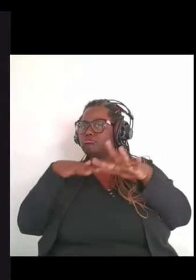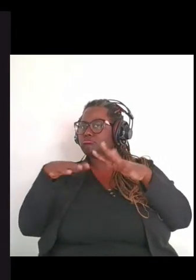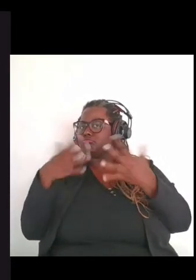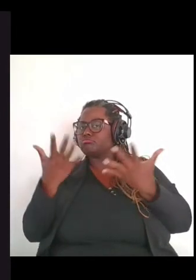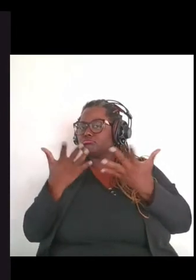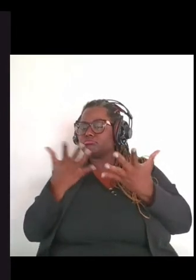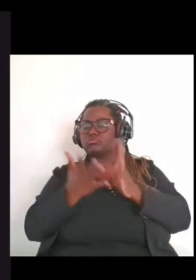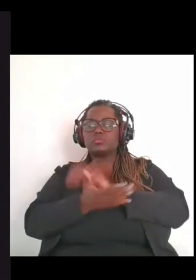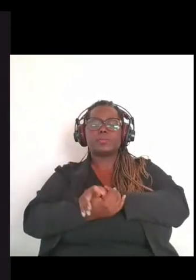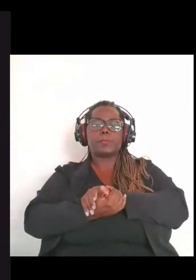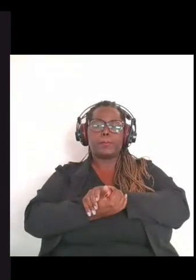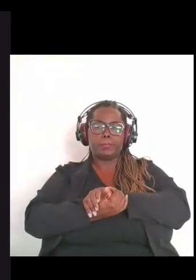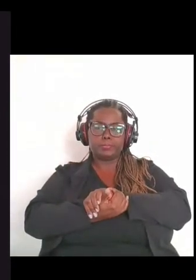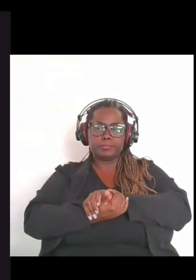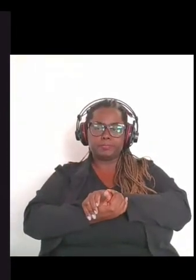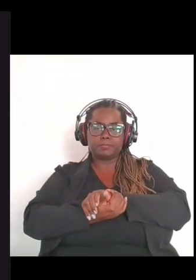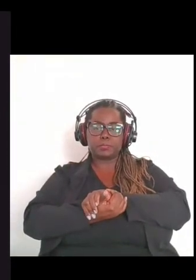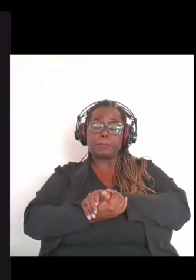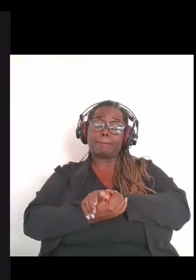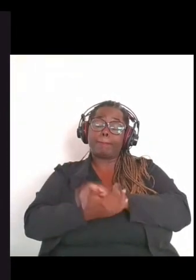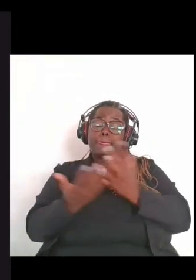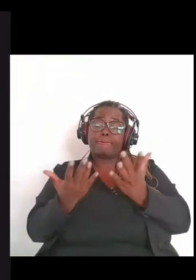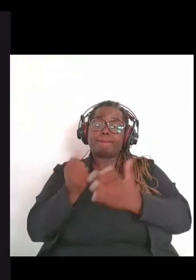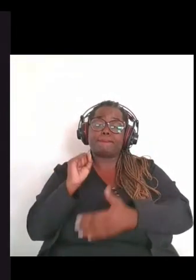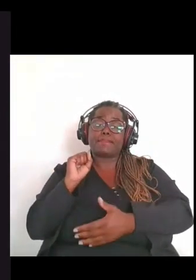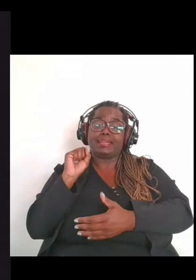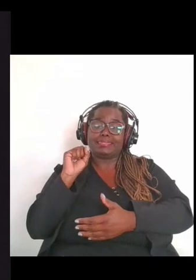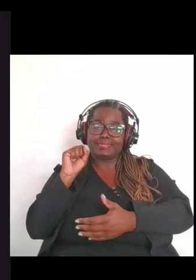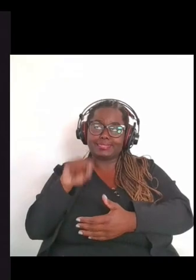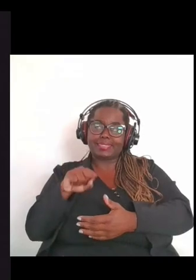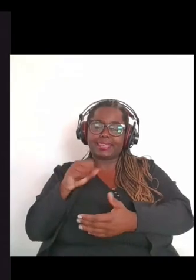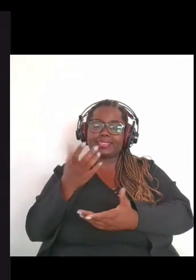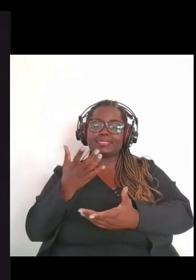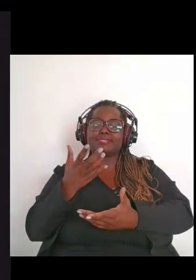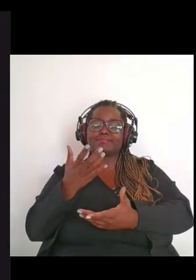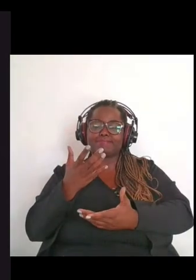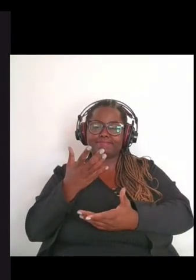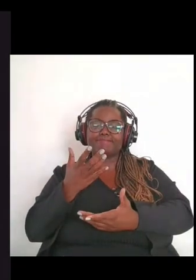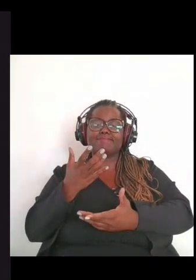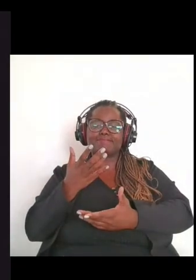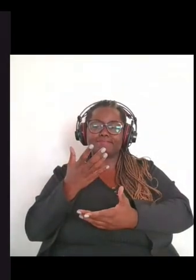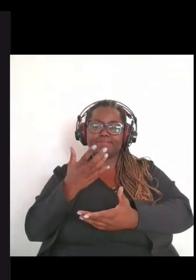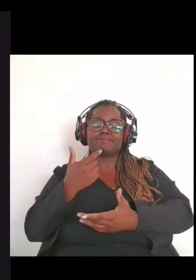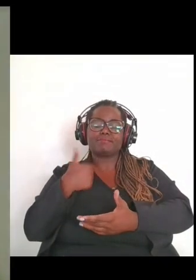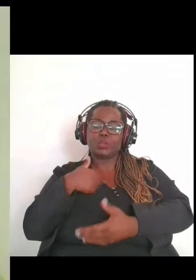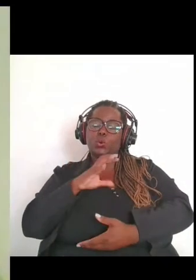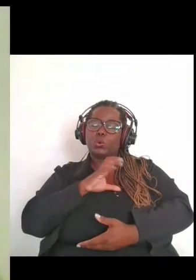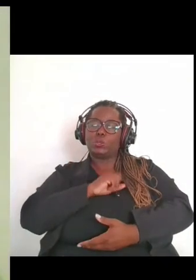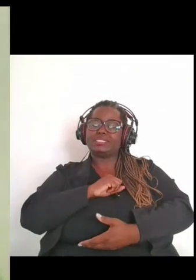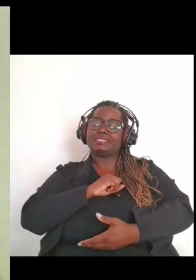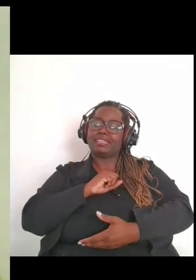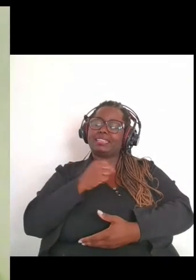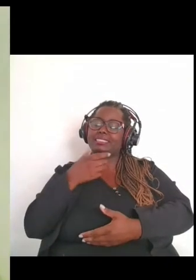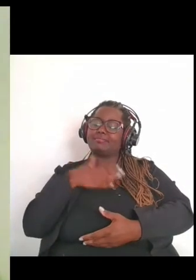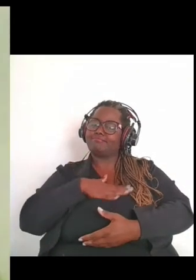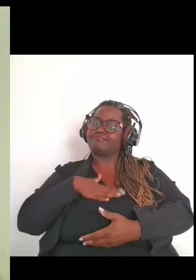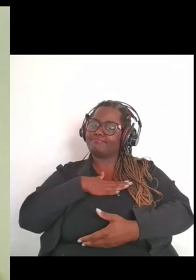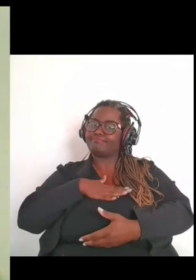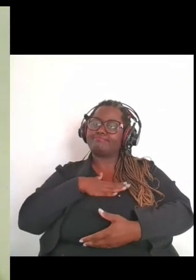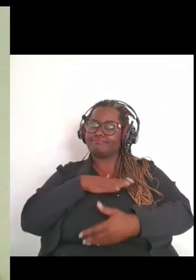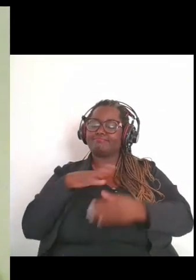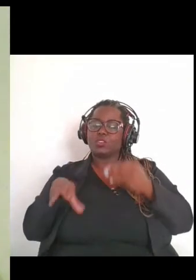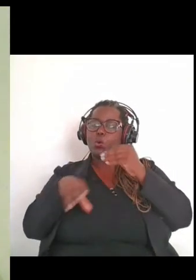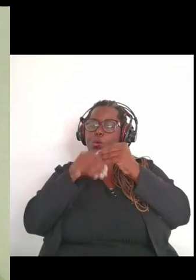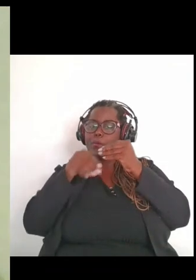yeah yeah of course and to these I I like to comment because of the of the dark spaces